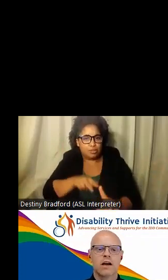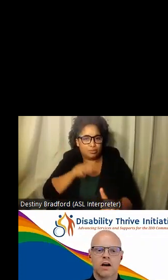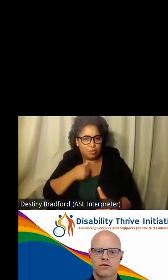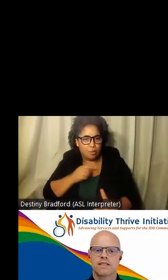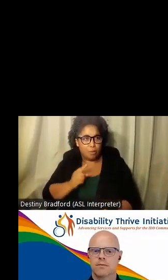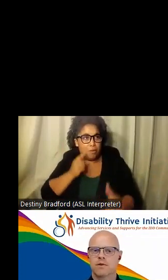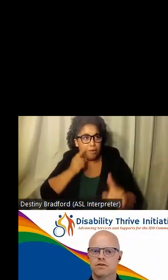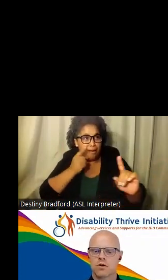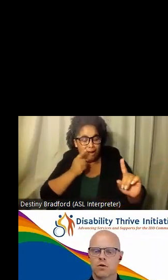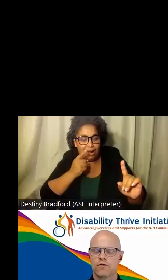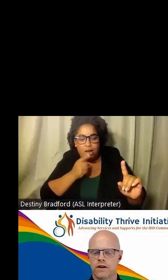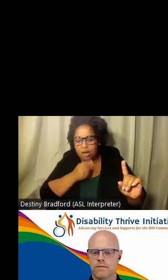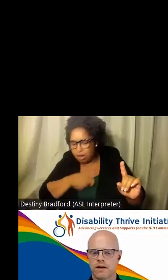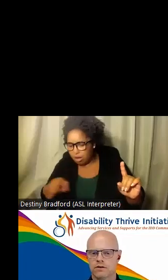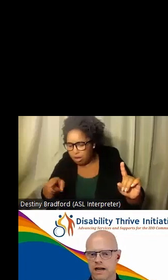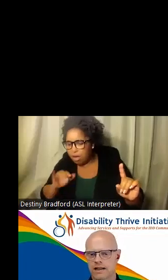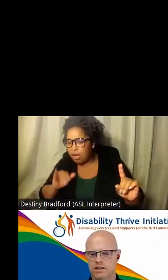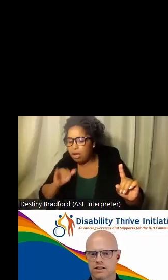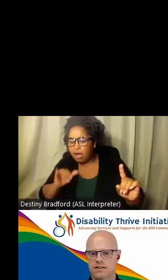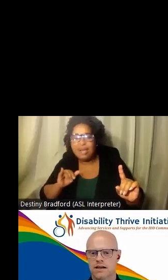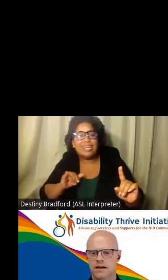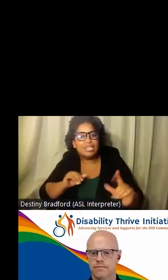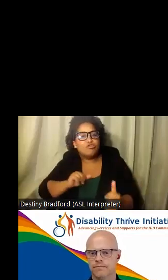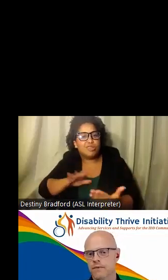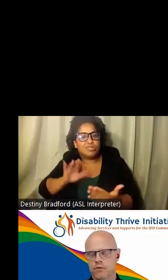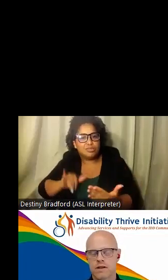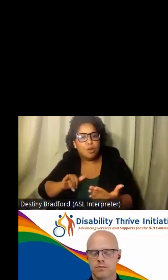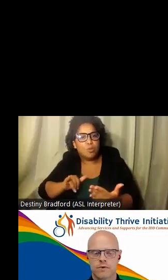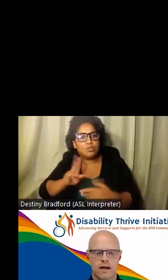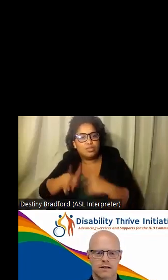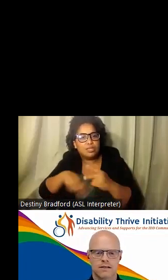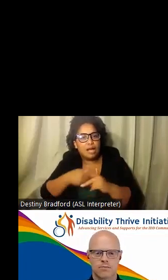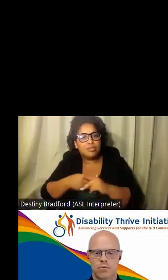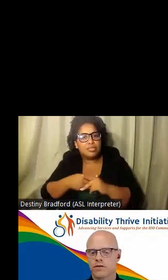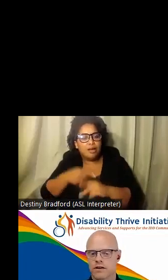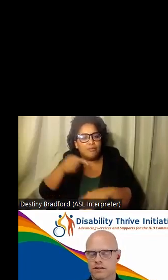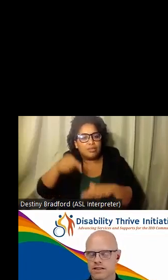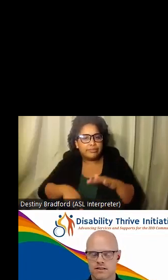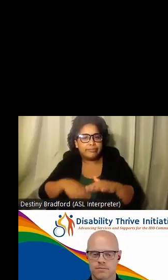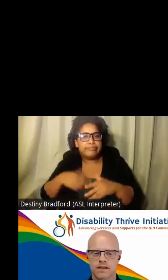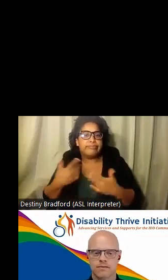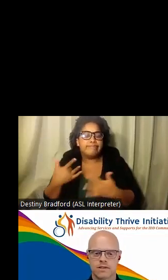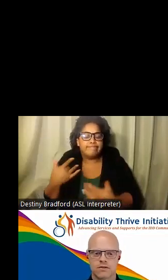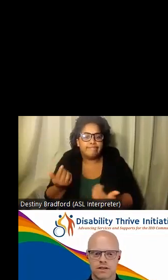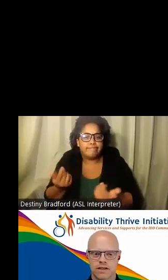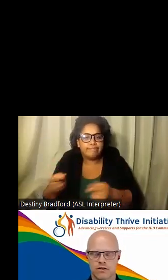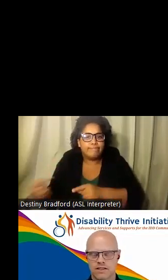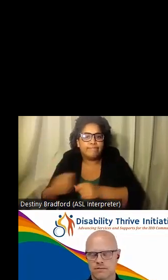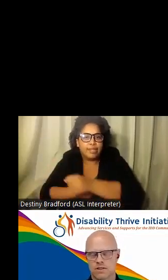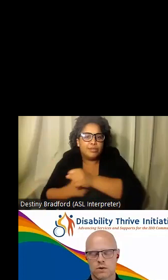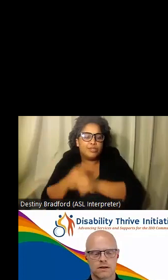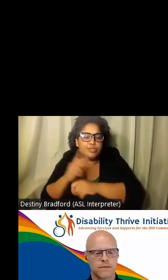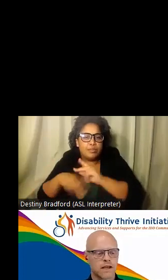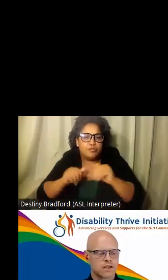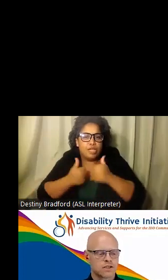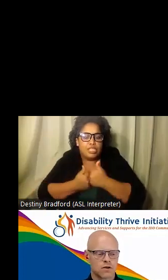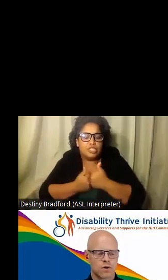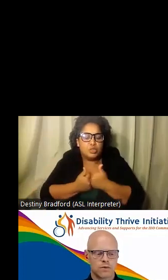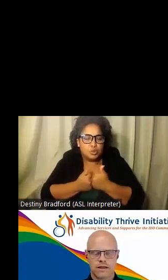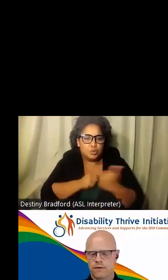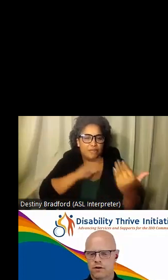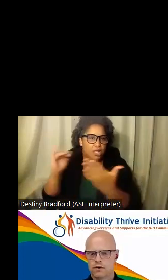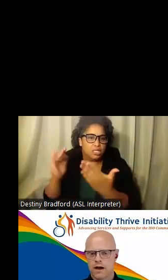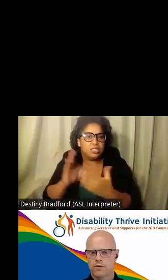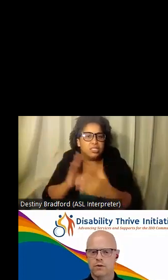pursuing address some of those core fundamental challenges, really broader than our system, but certainly in our system as well.